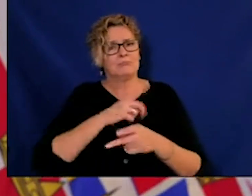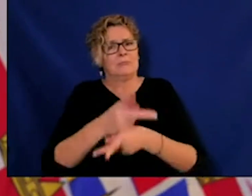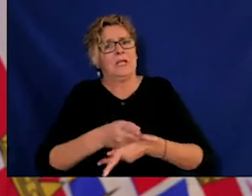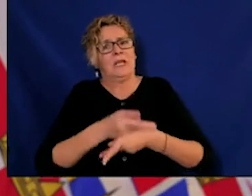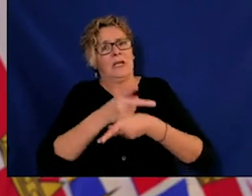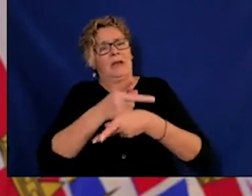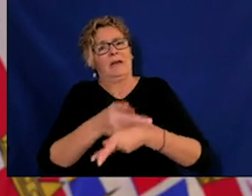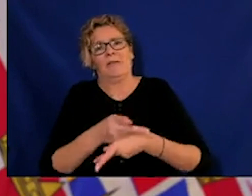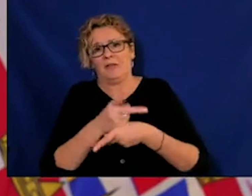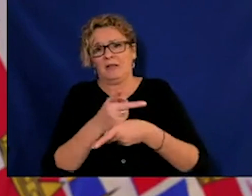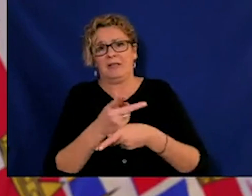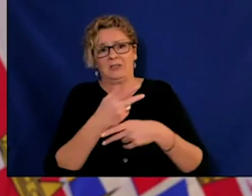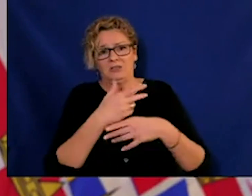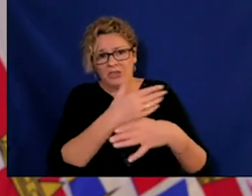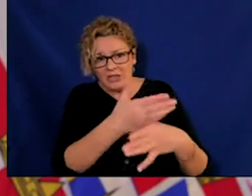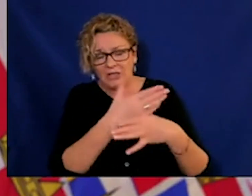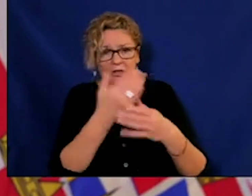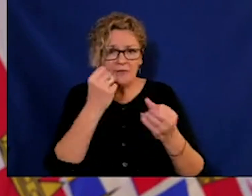can to people.